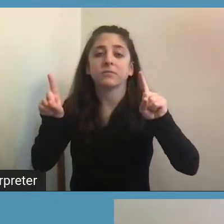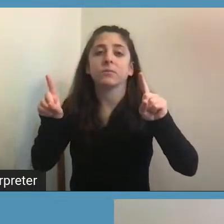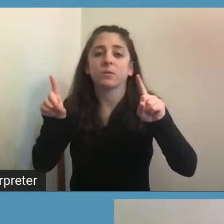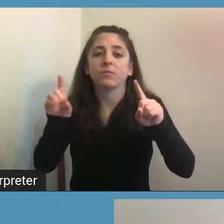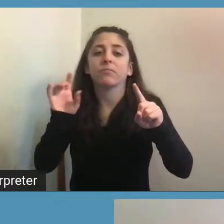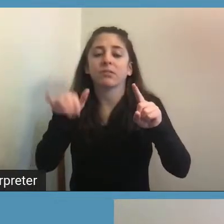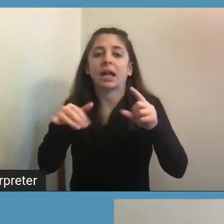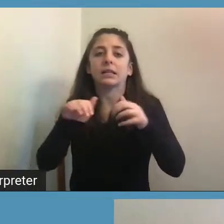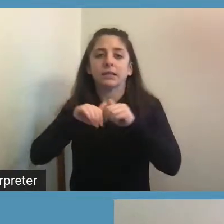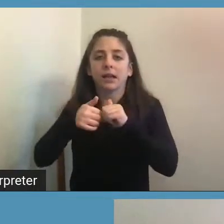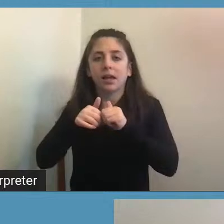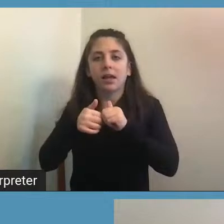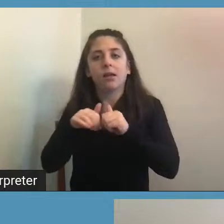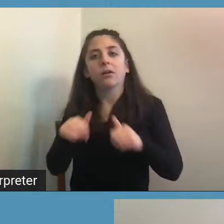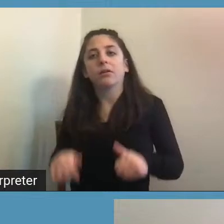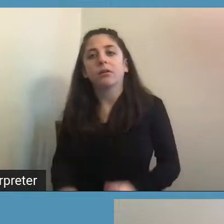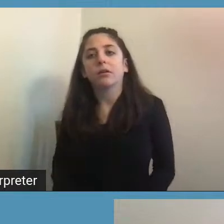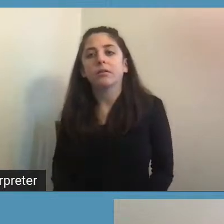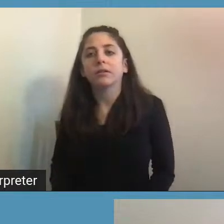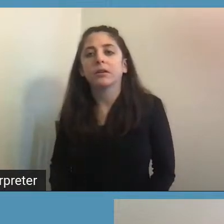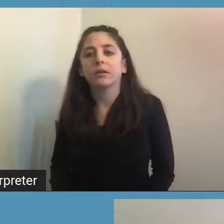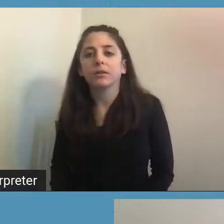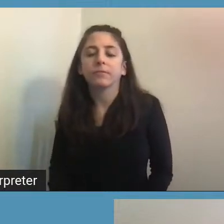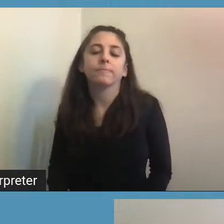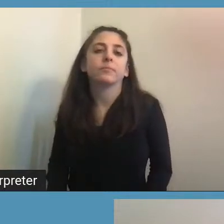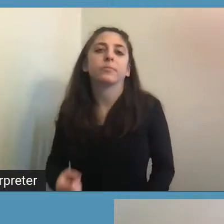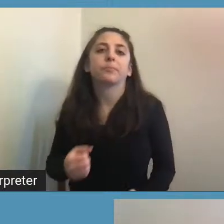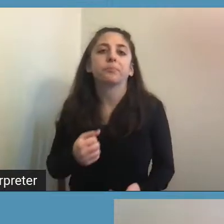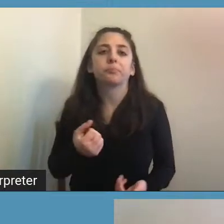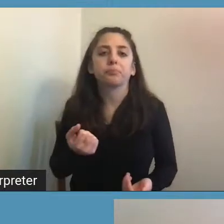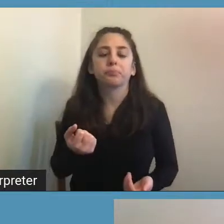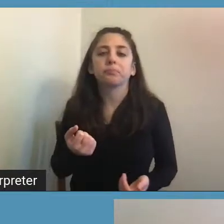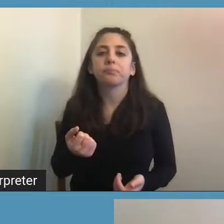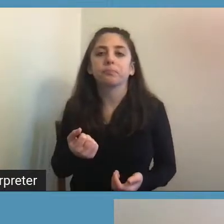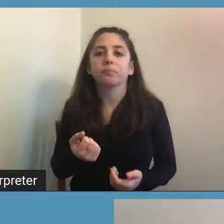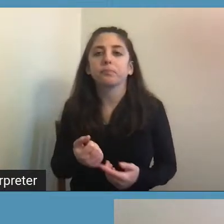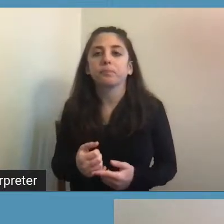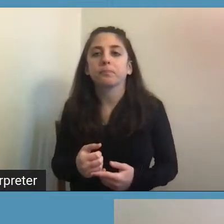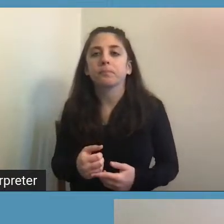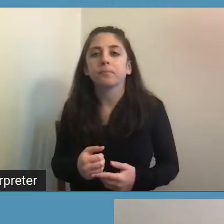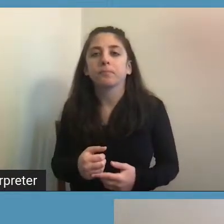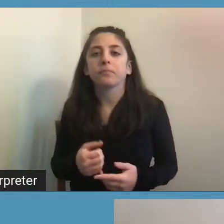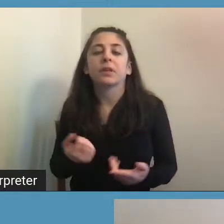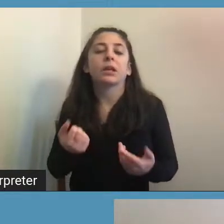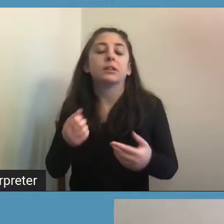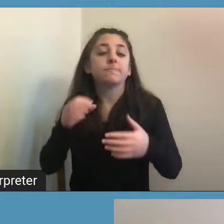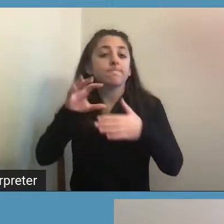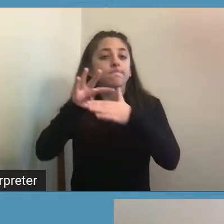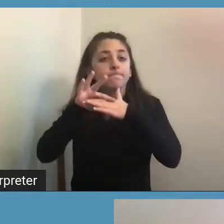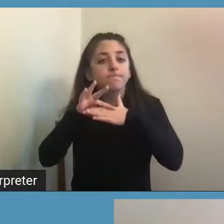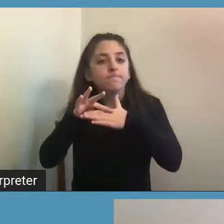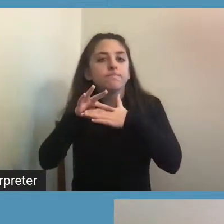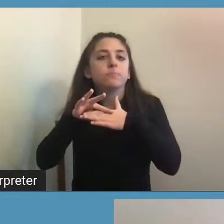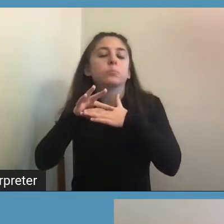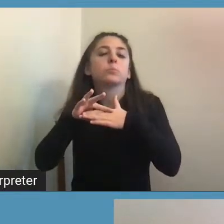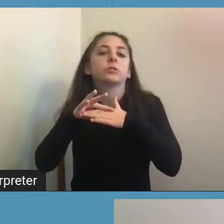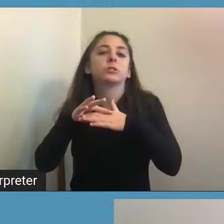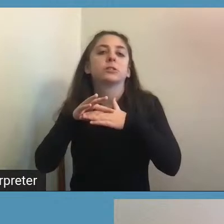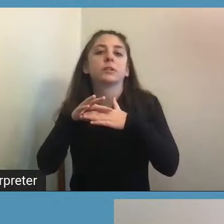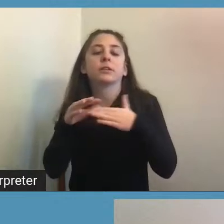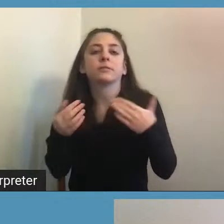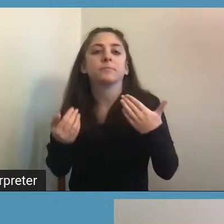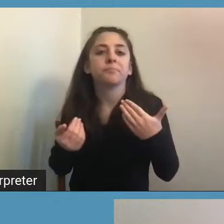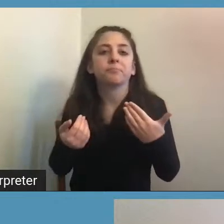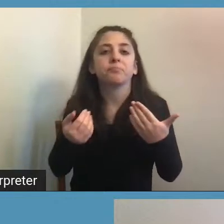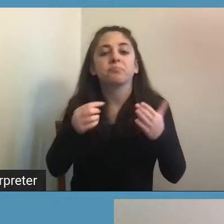into just talking about that all the Mm-hmm. time. And then spacing that content out. If the exhibition is going to